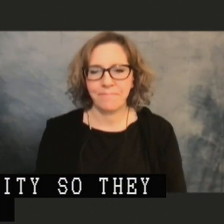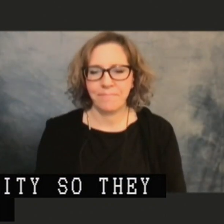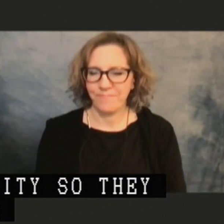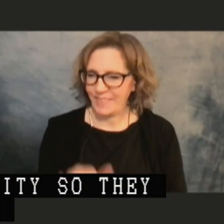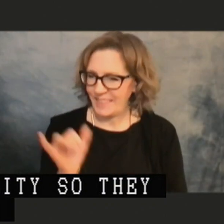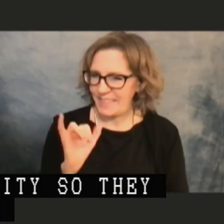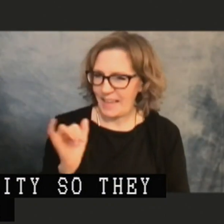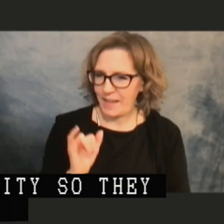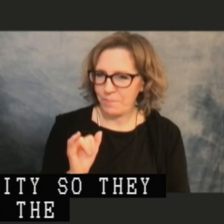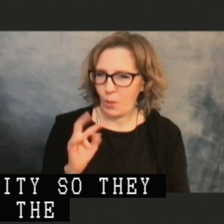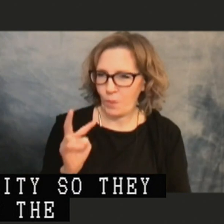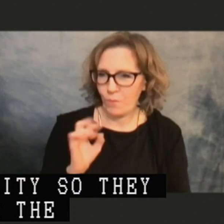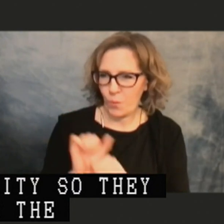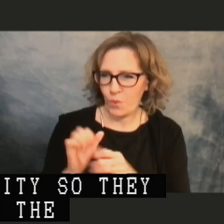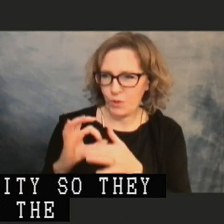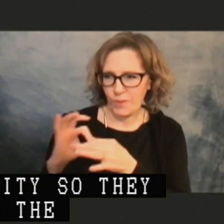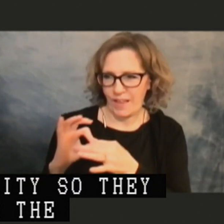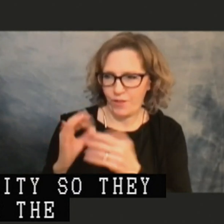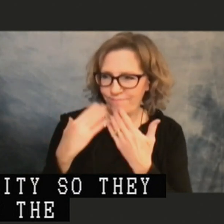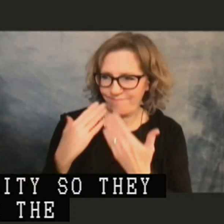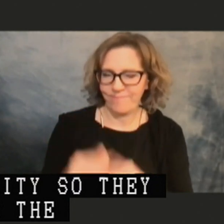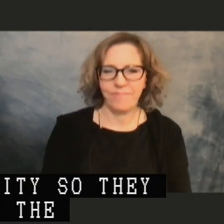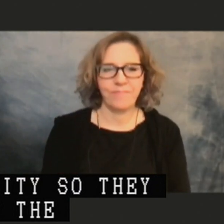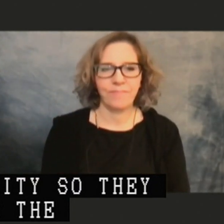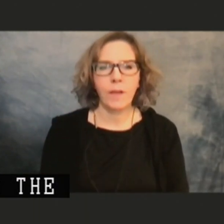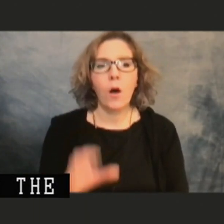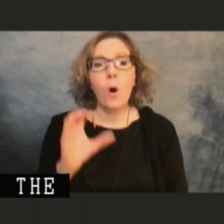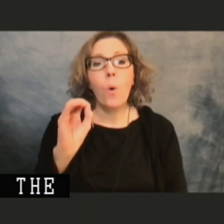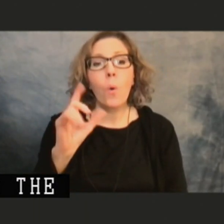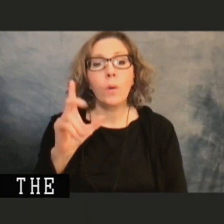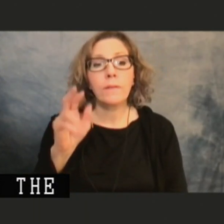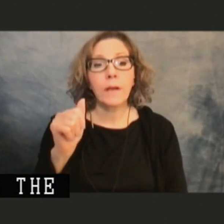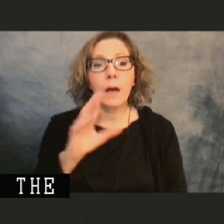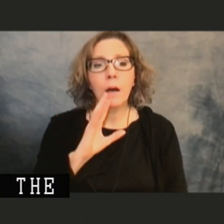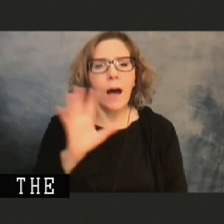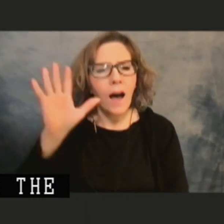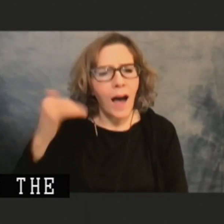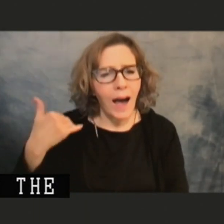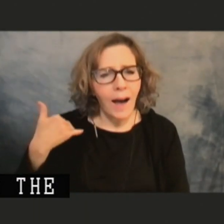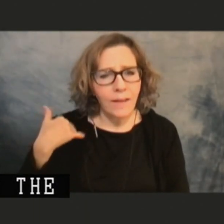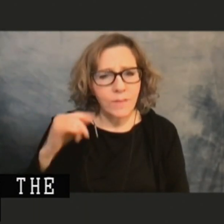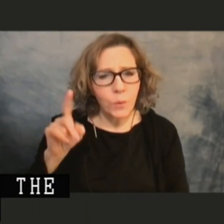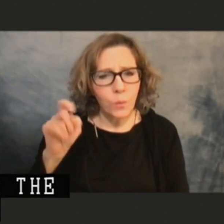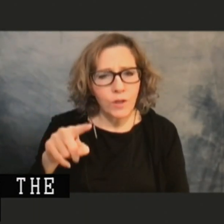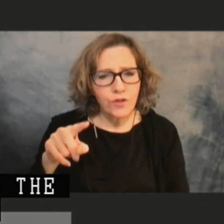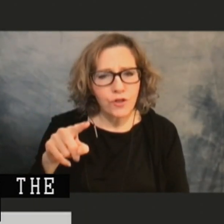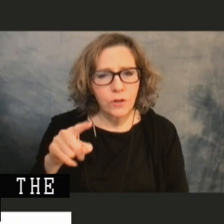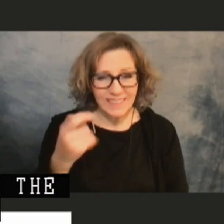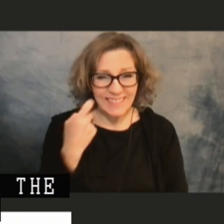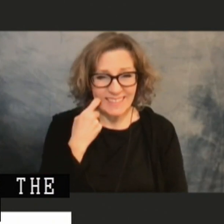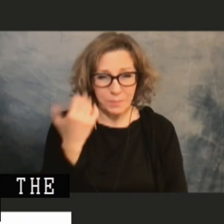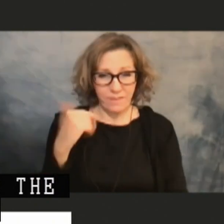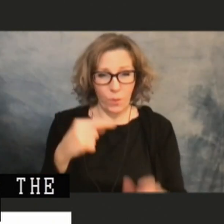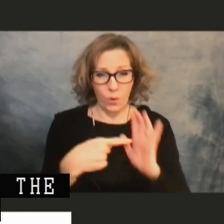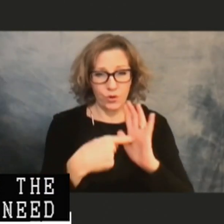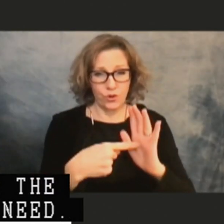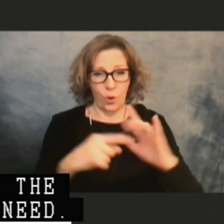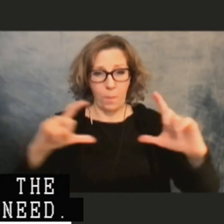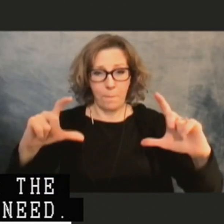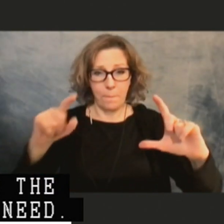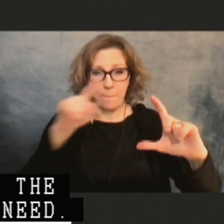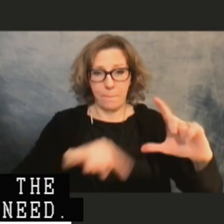I actually have a question for you. Sure. On that pie chart that you had up, what does